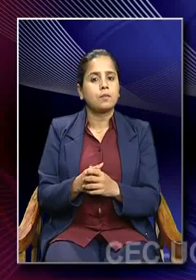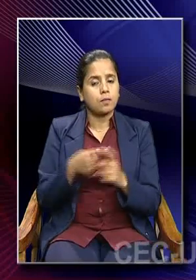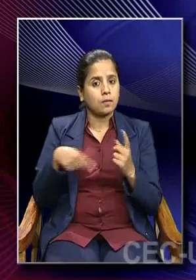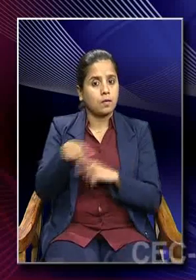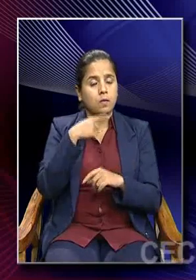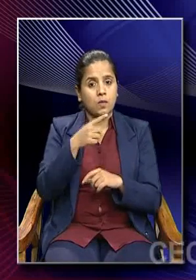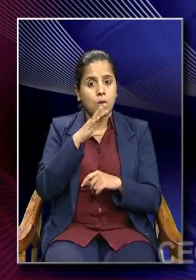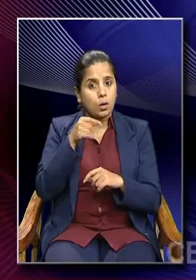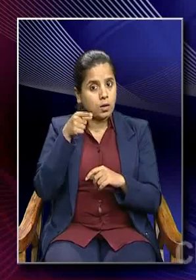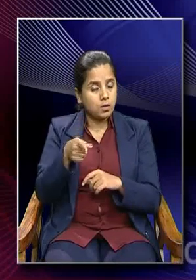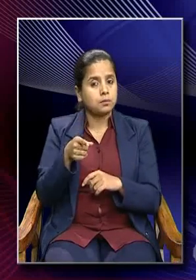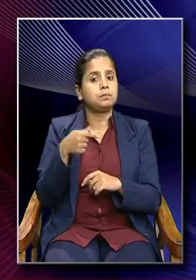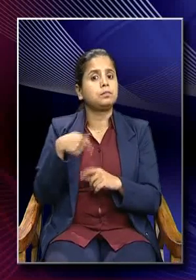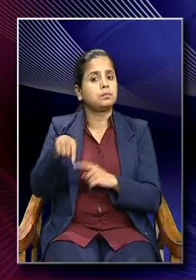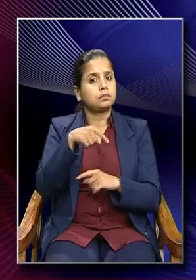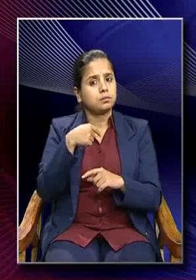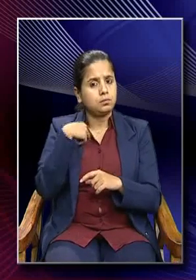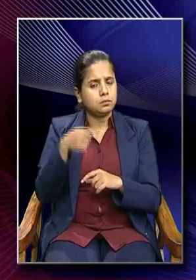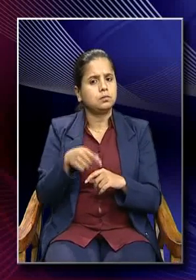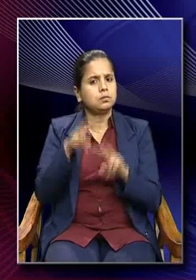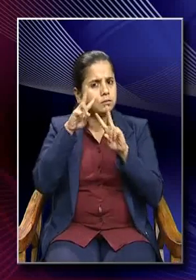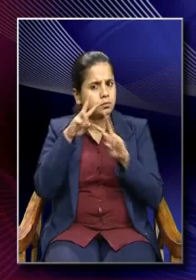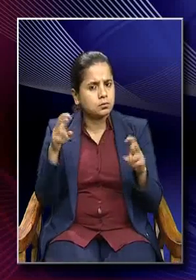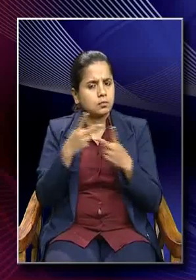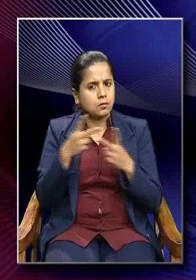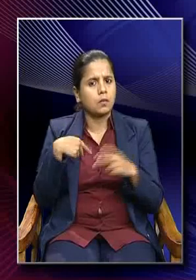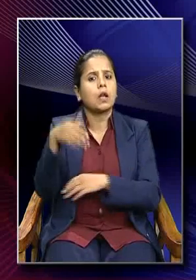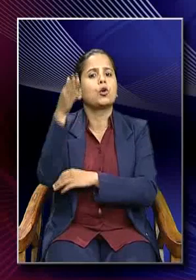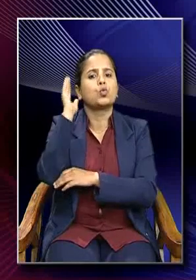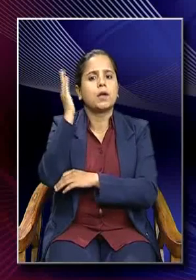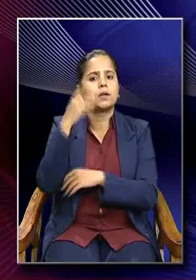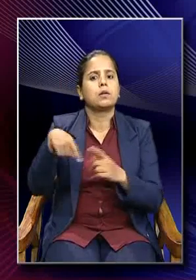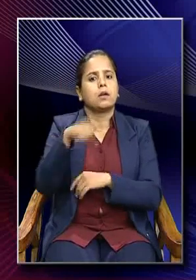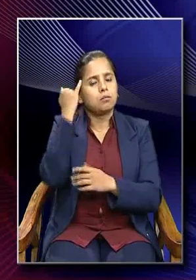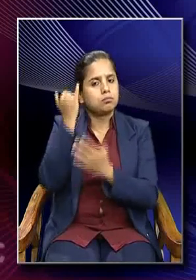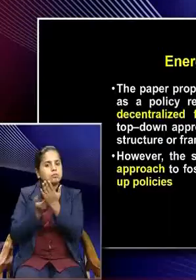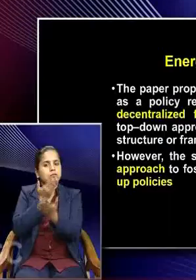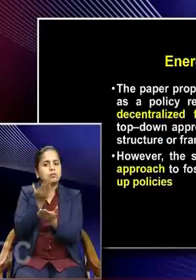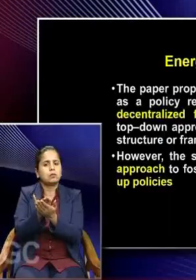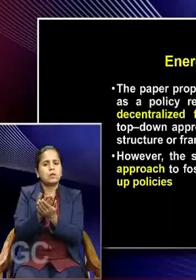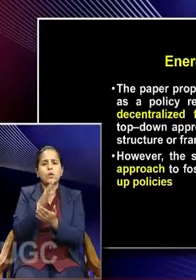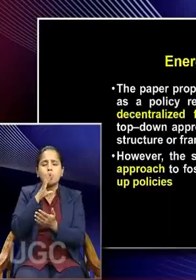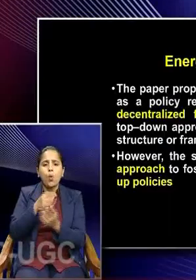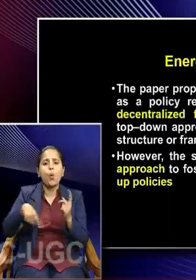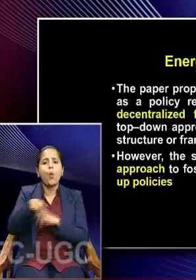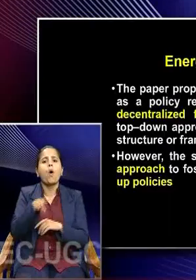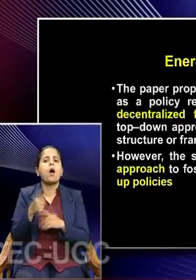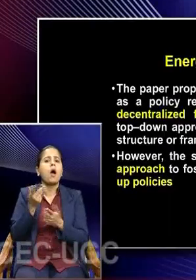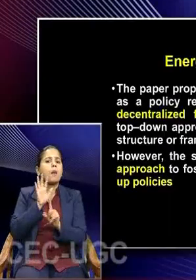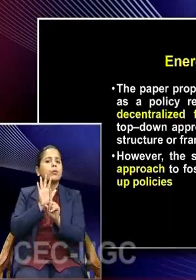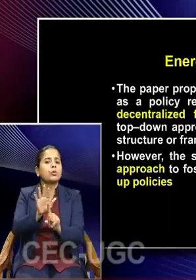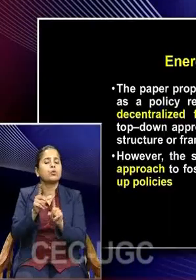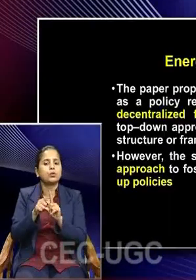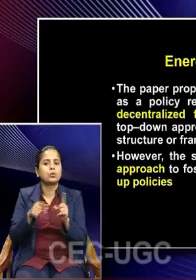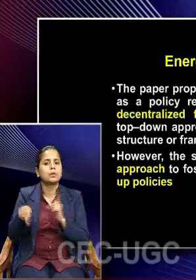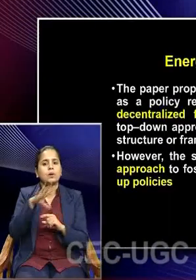this particular by this particular study and this particular lecture, it is proposed that the bottom-up approach is